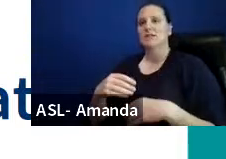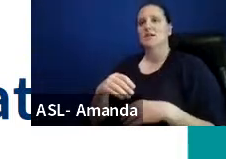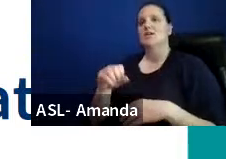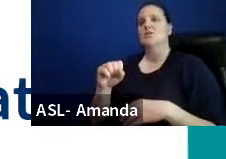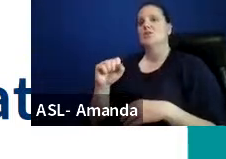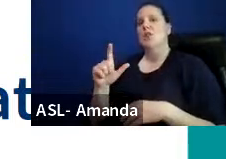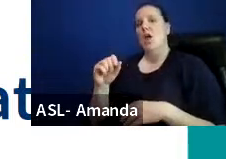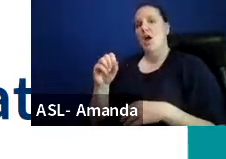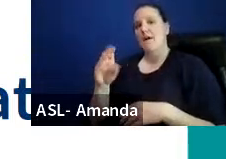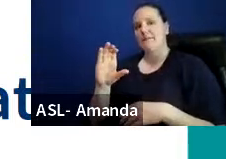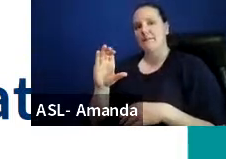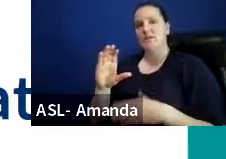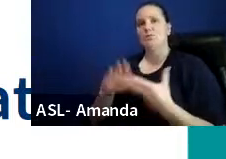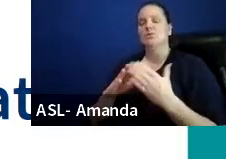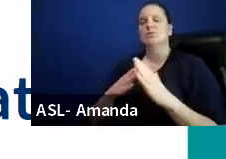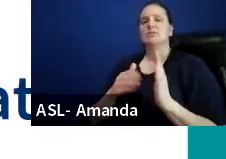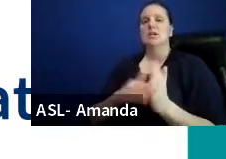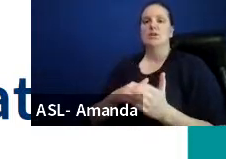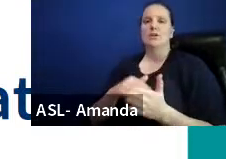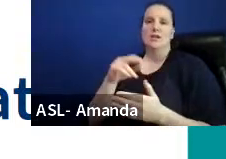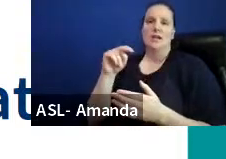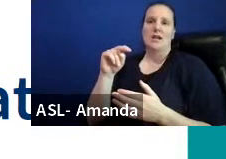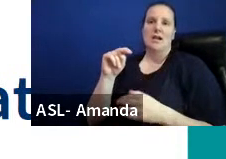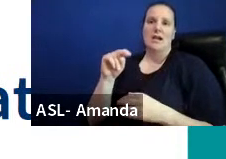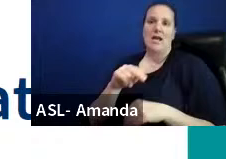the National Alliance of